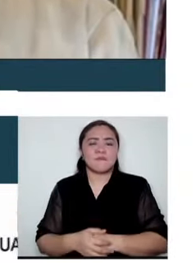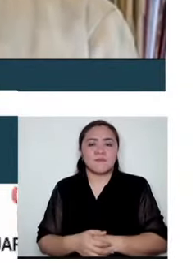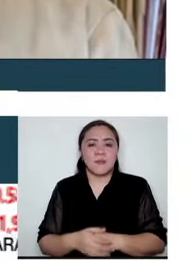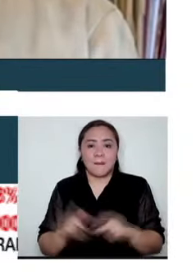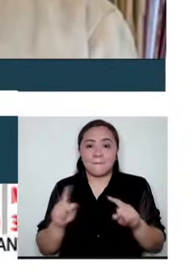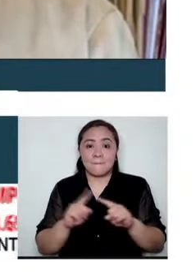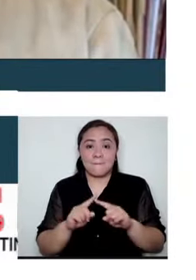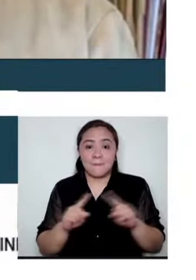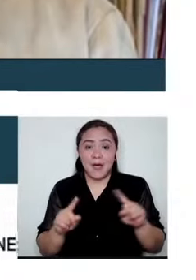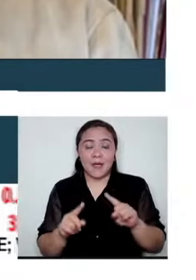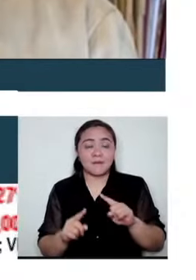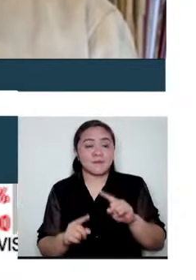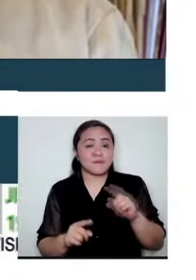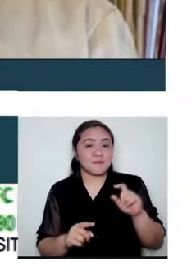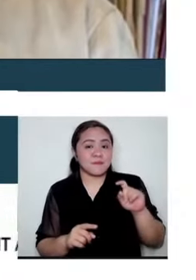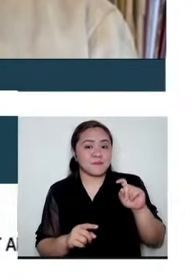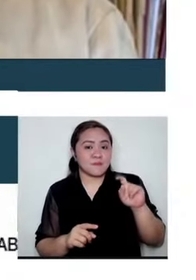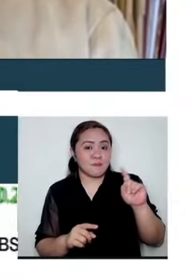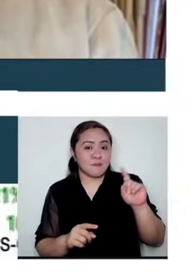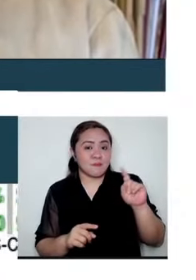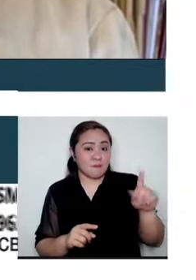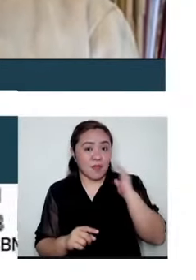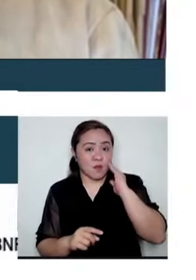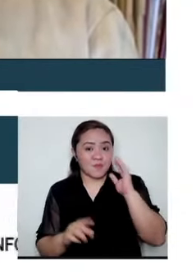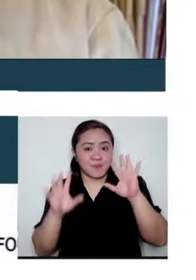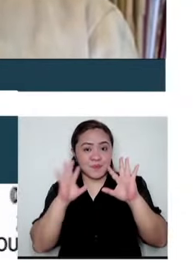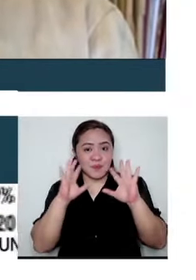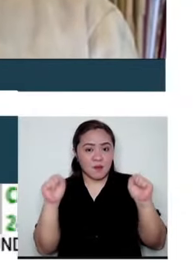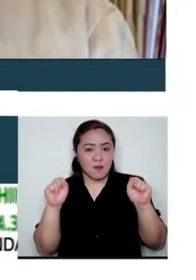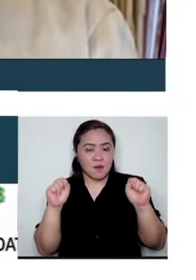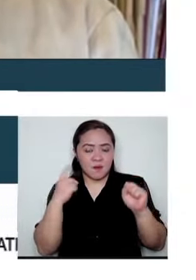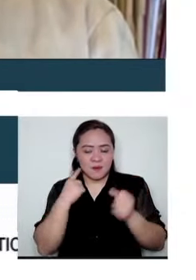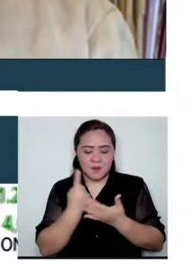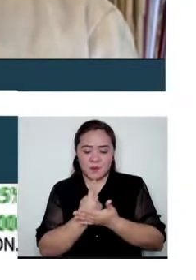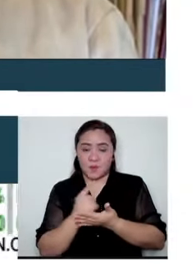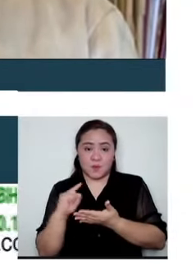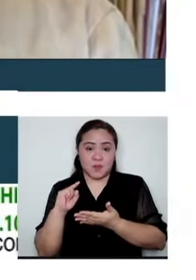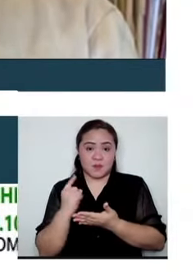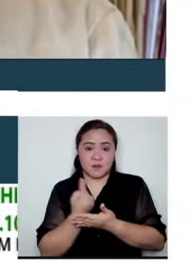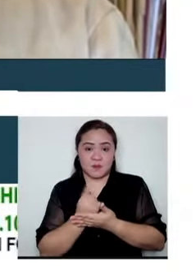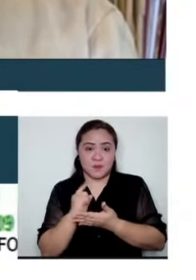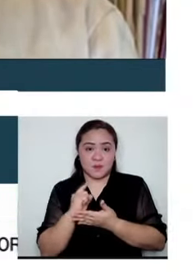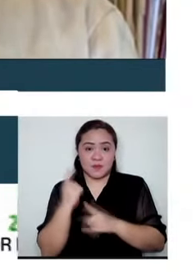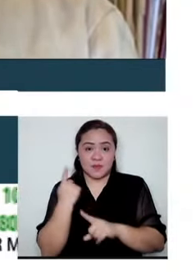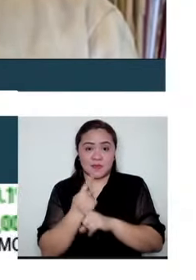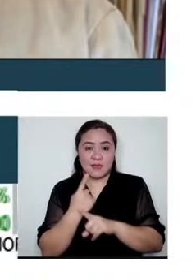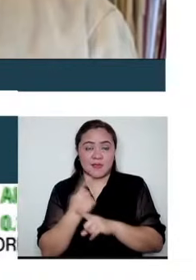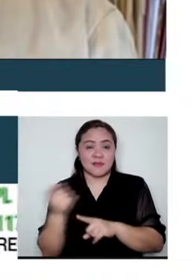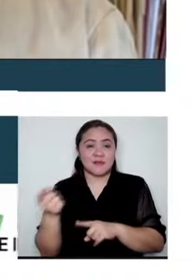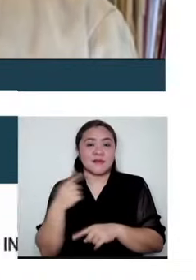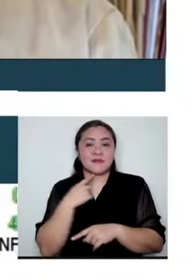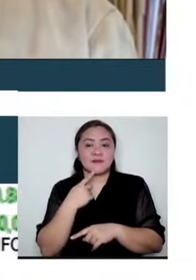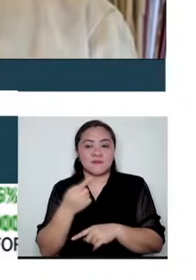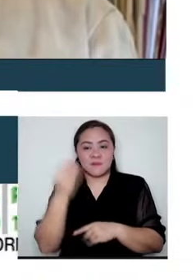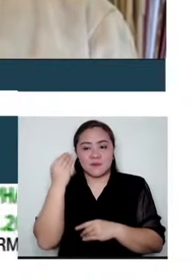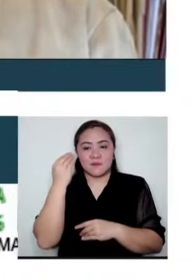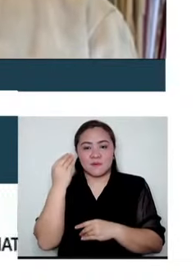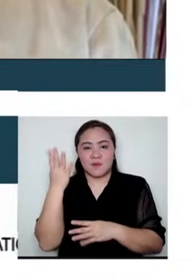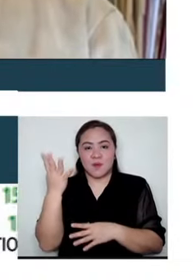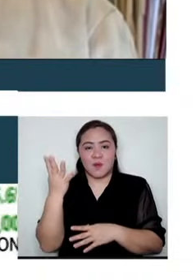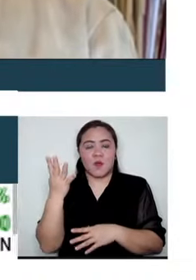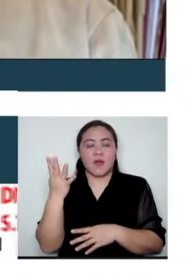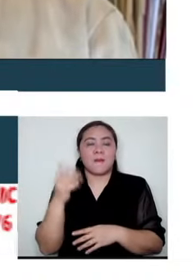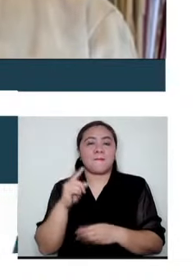we also know that the president, I think it was a couple of weeks ago, when the president, Mr. Senator, said